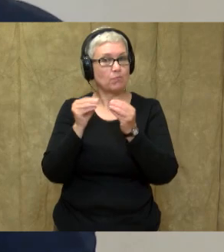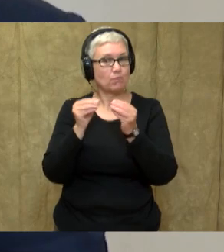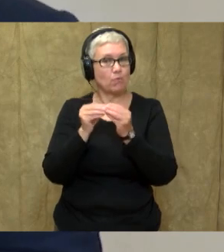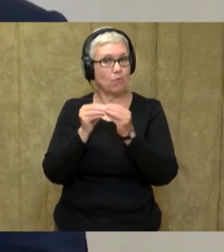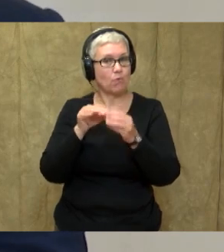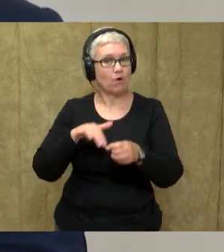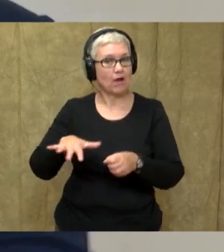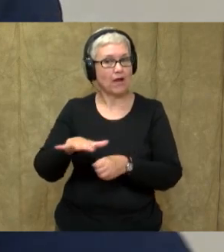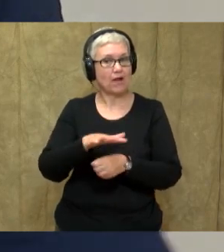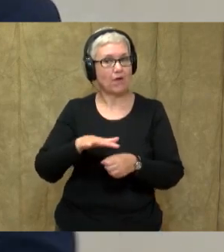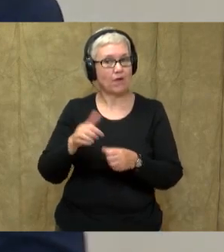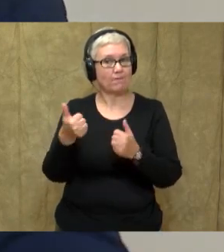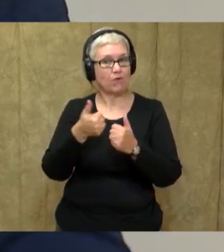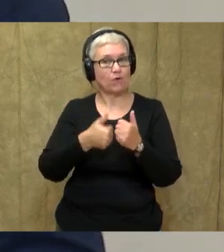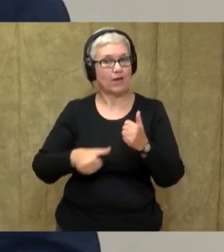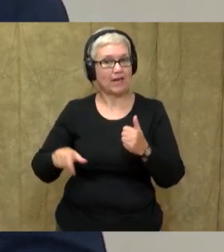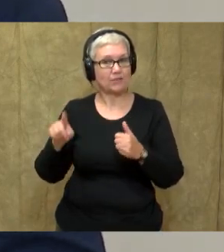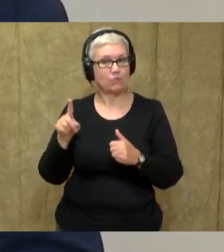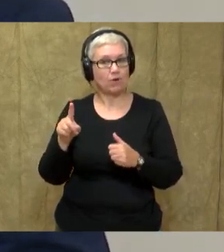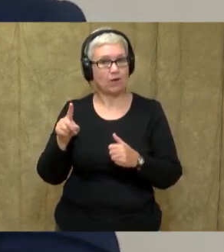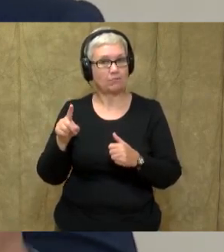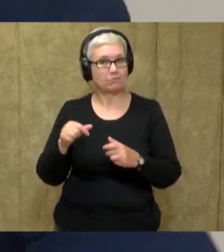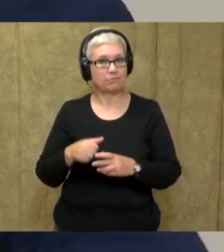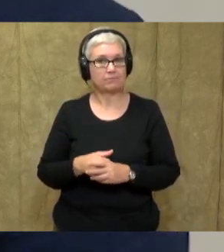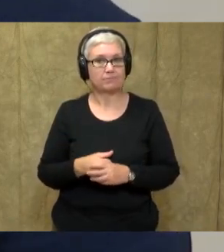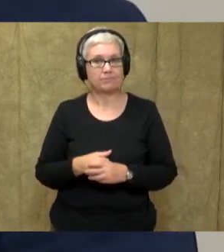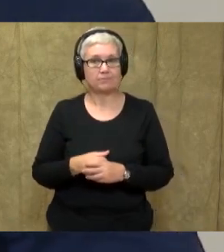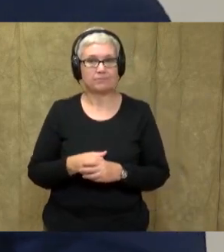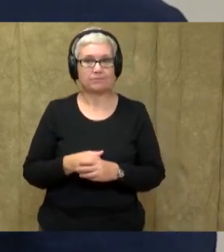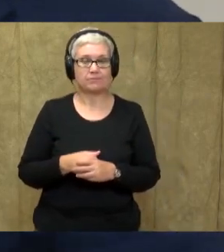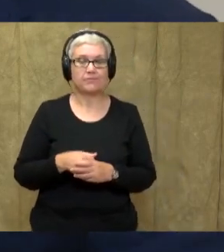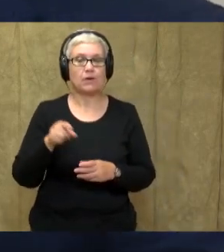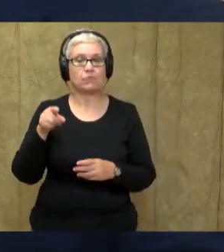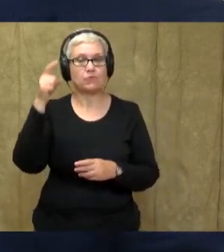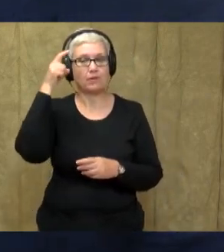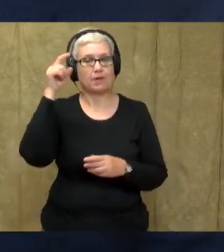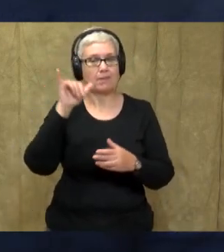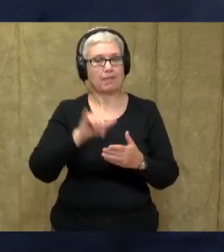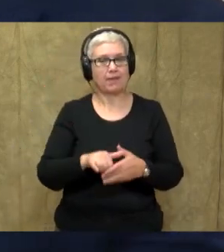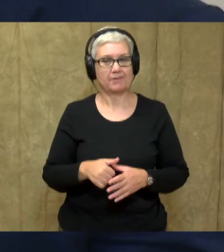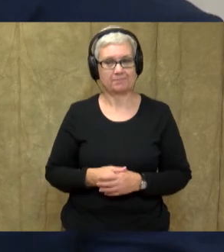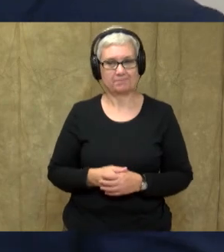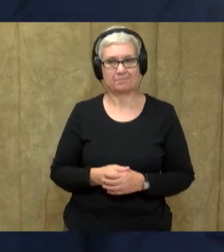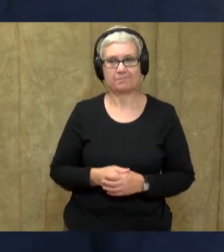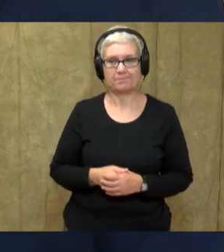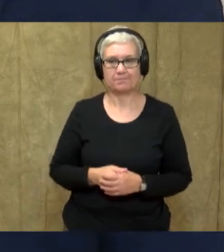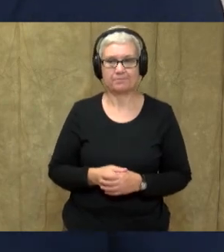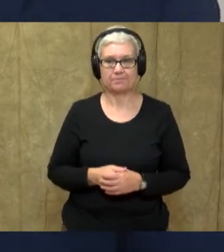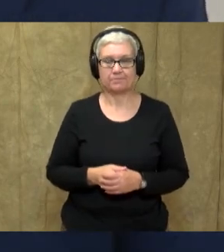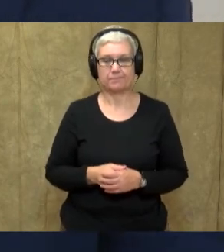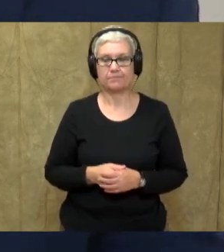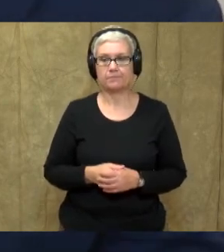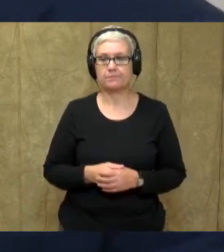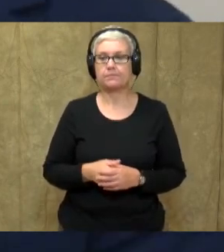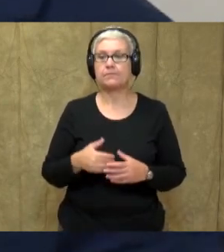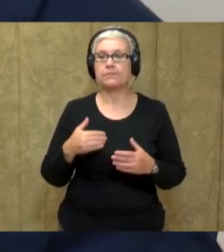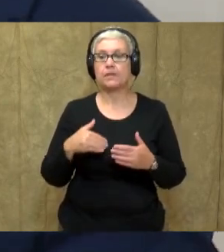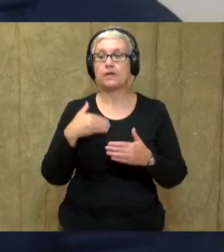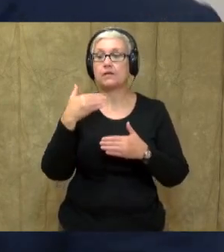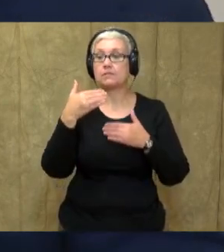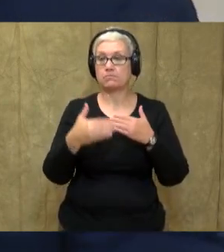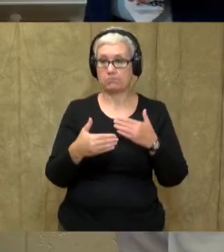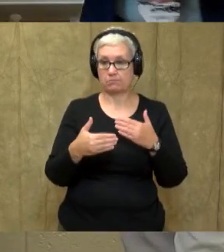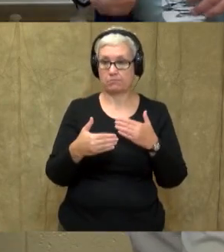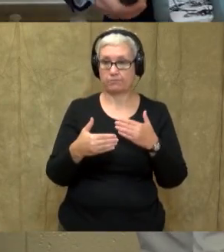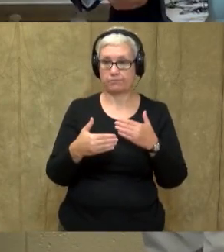for each prospector if they came together? And that's something I want you thinking about. As we transition into our next task, this one comes